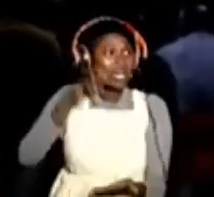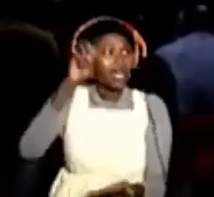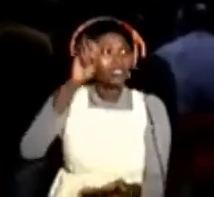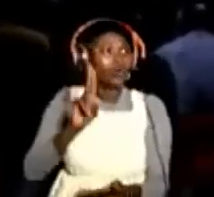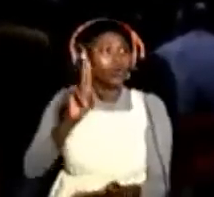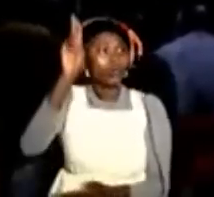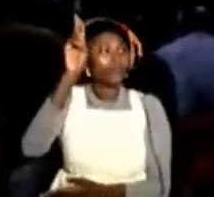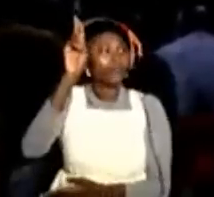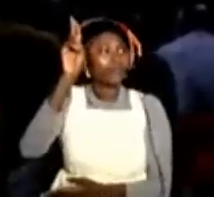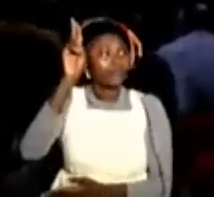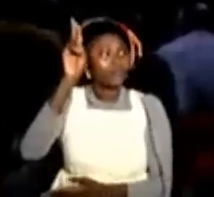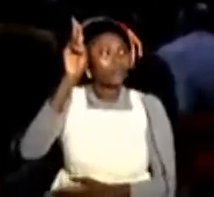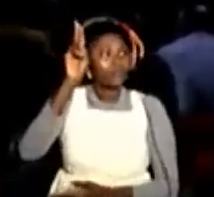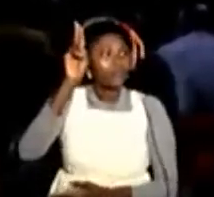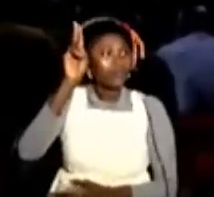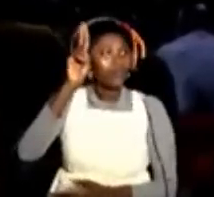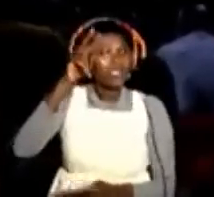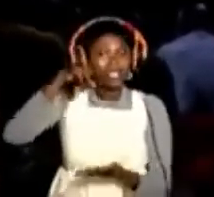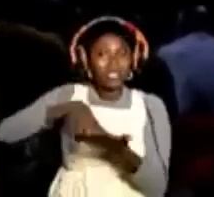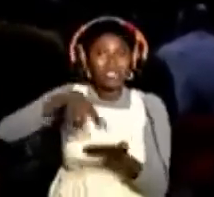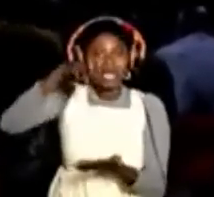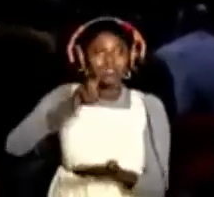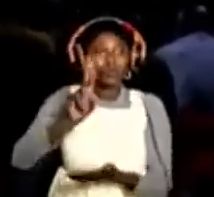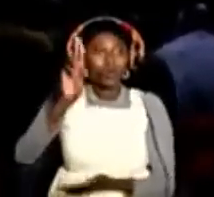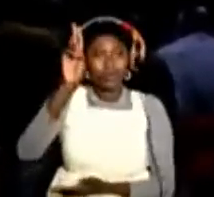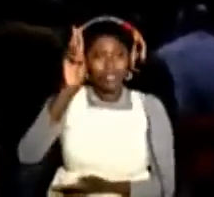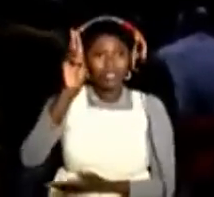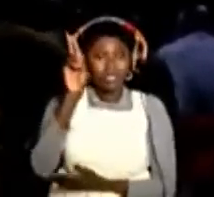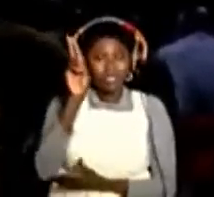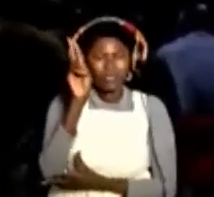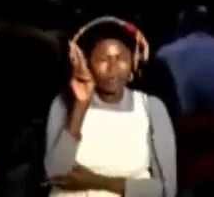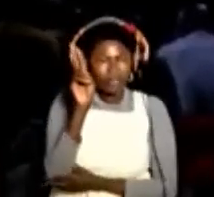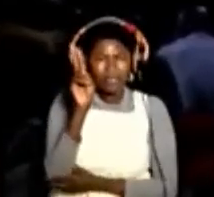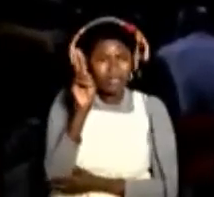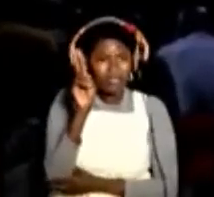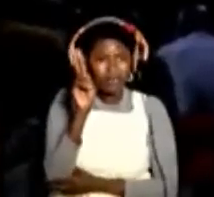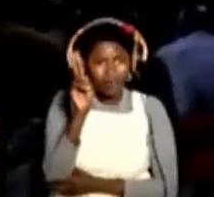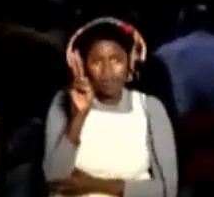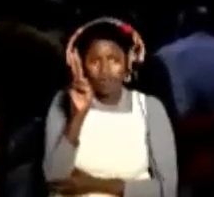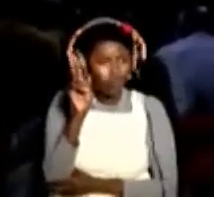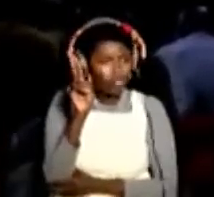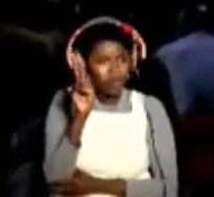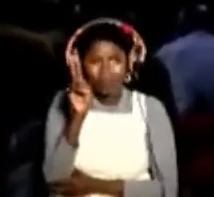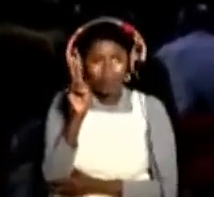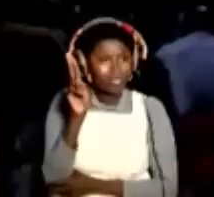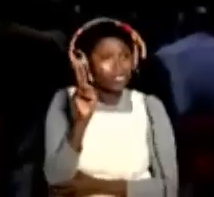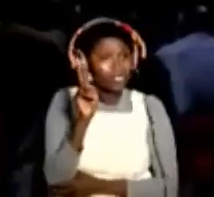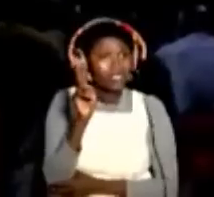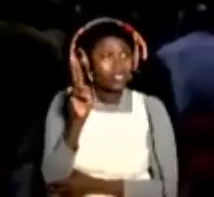knees. Get on your knees. I say, get on your knees before the Lord this